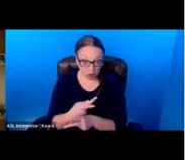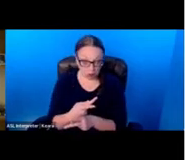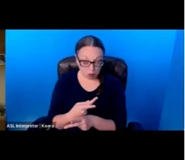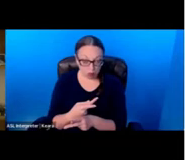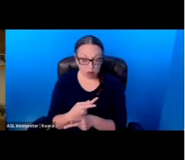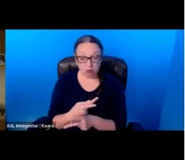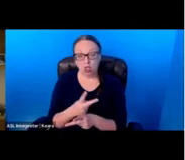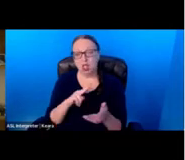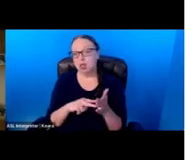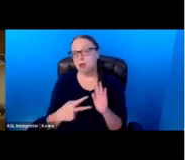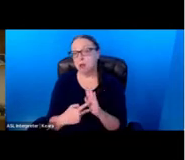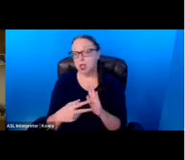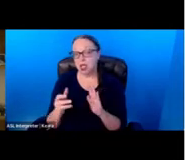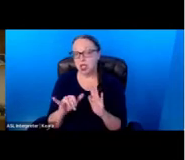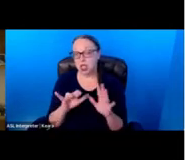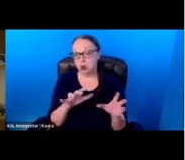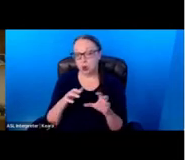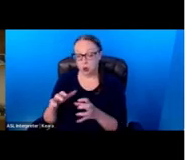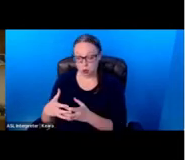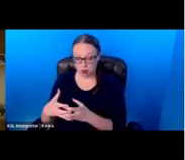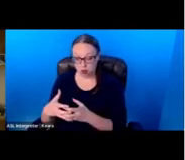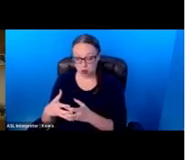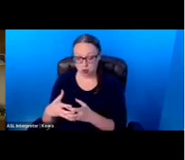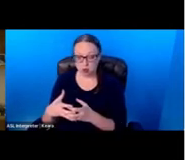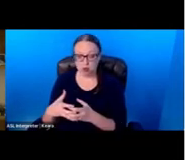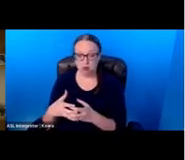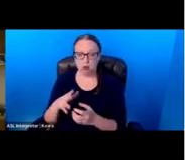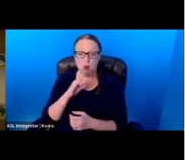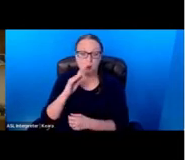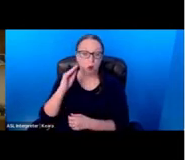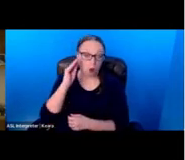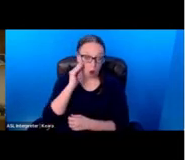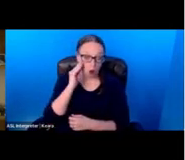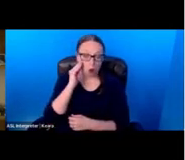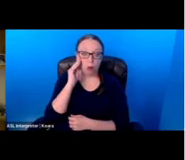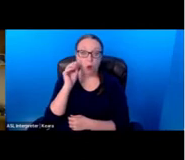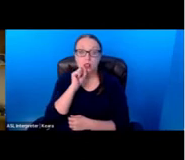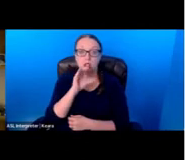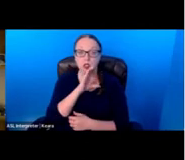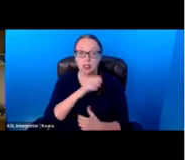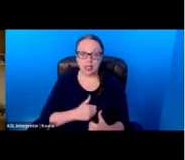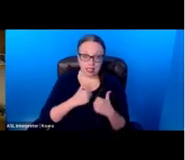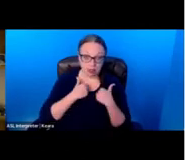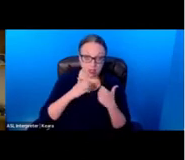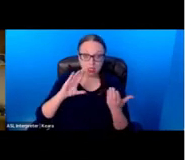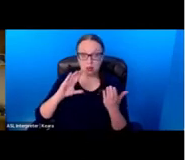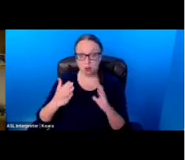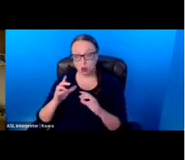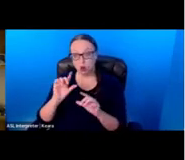And residence type was grouped as follows: home and senior living versus congregate setting versus